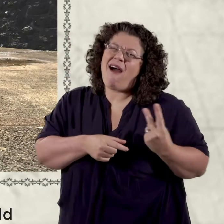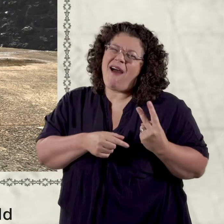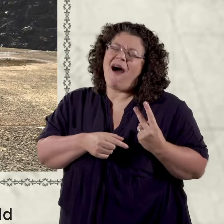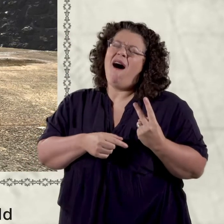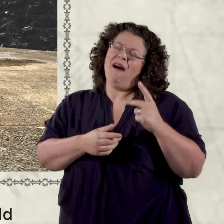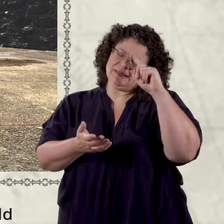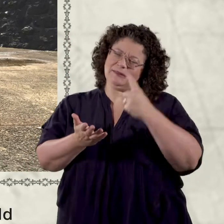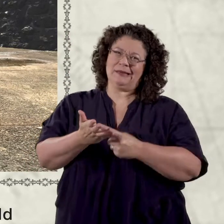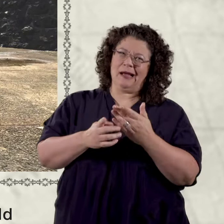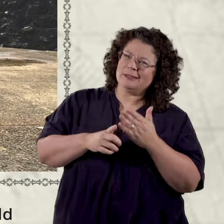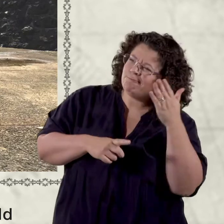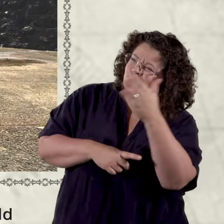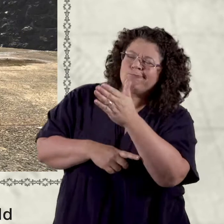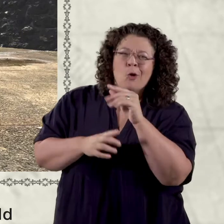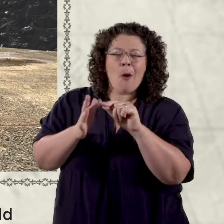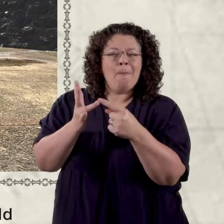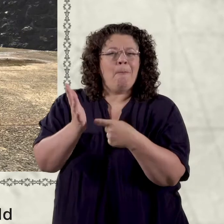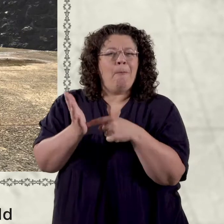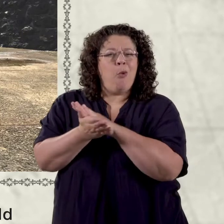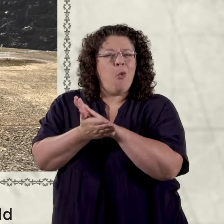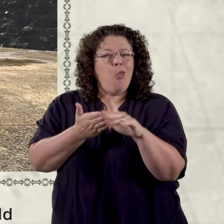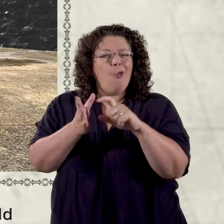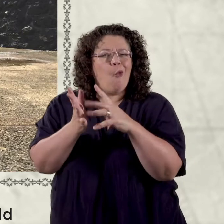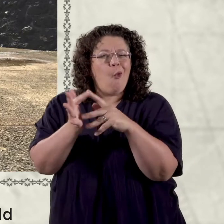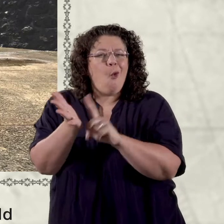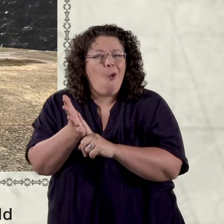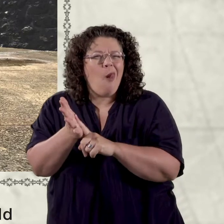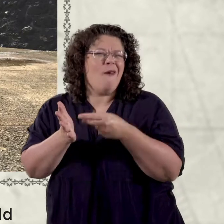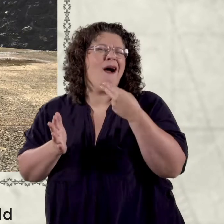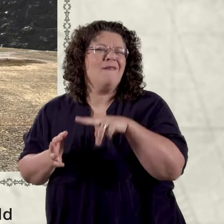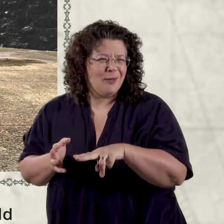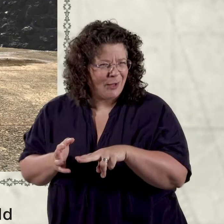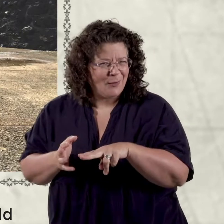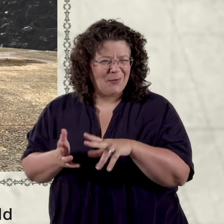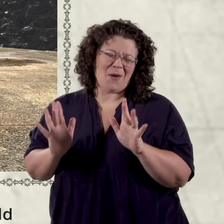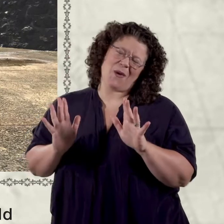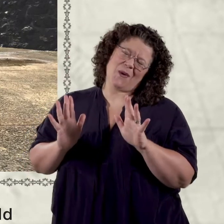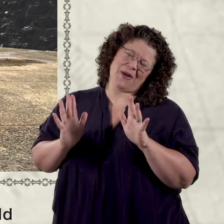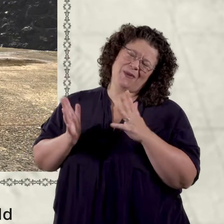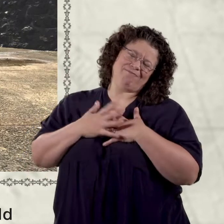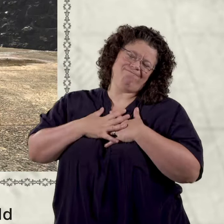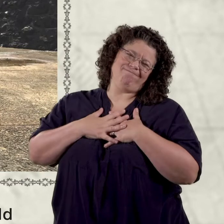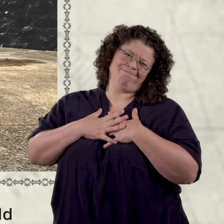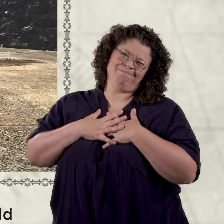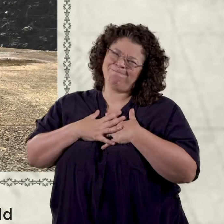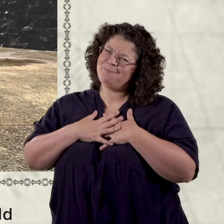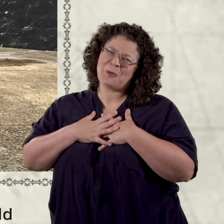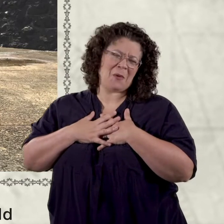So Morgan and I decided that we would go to Foulkes for the afternoon.